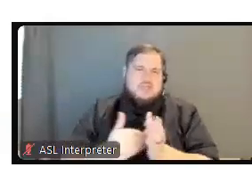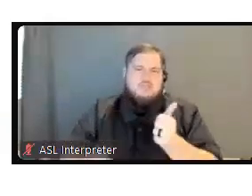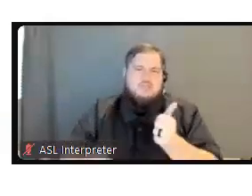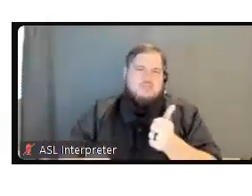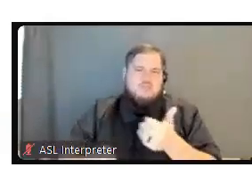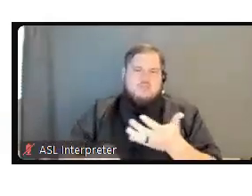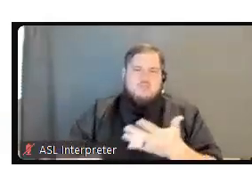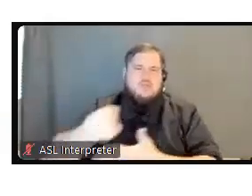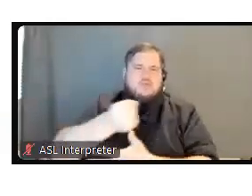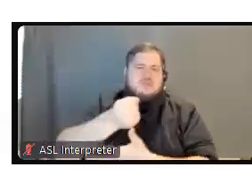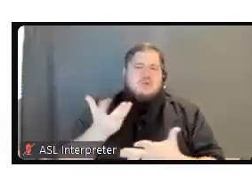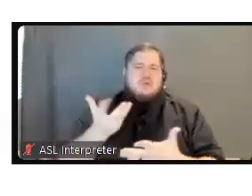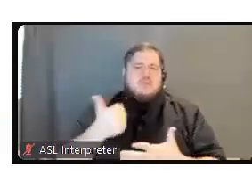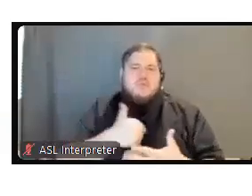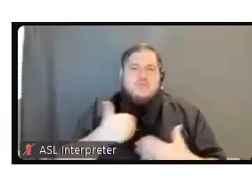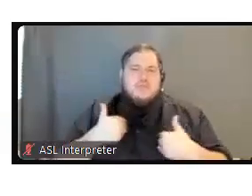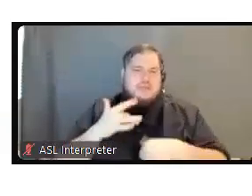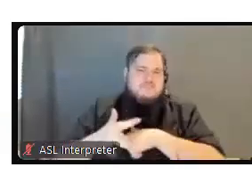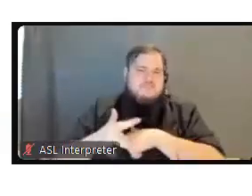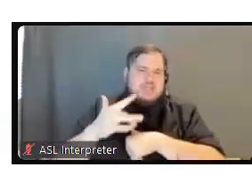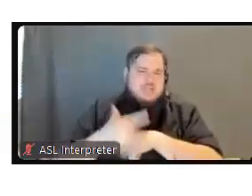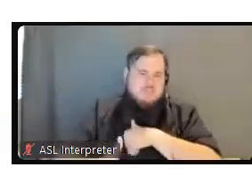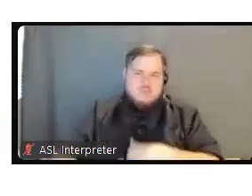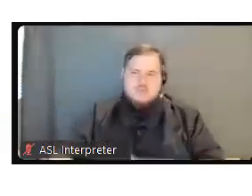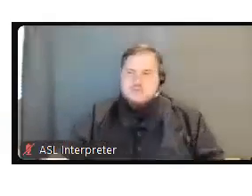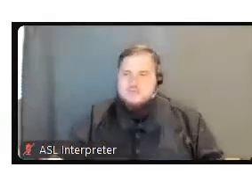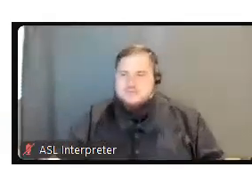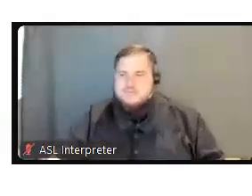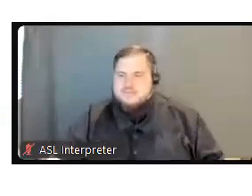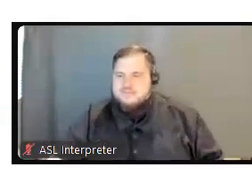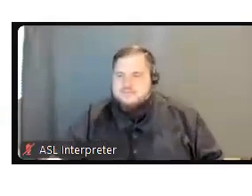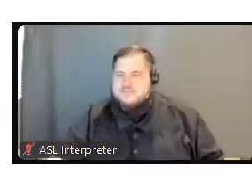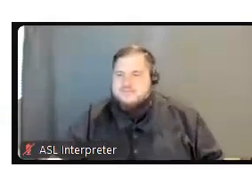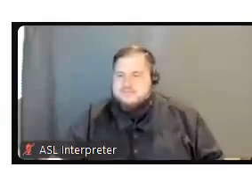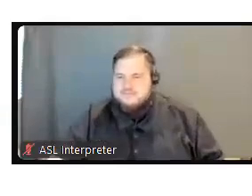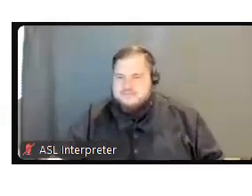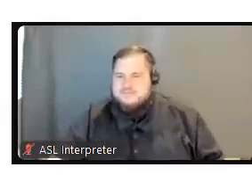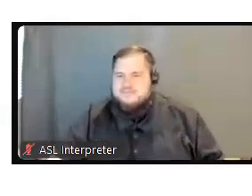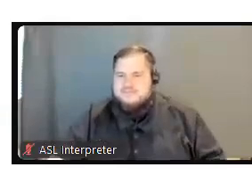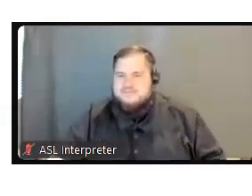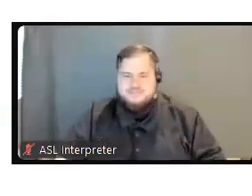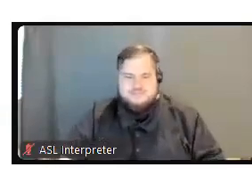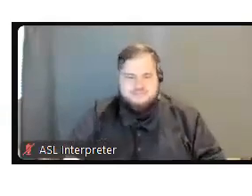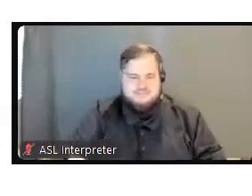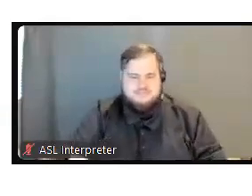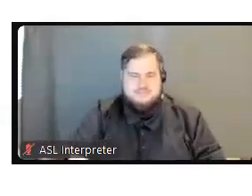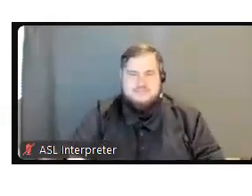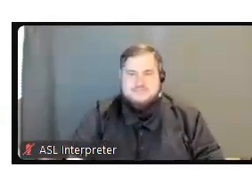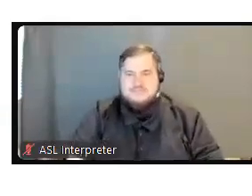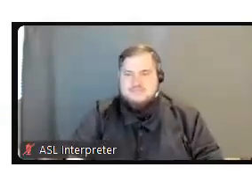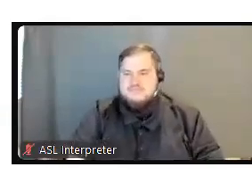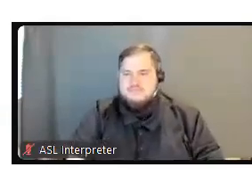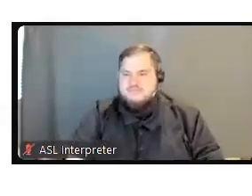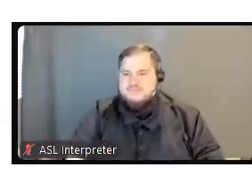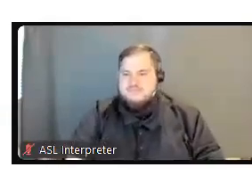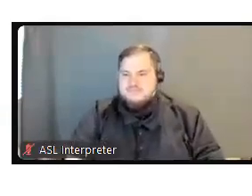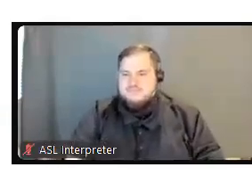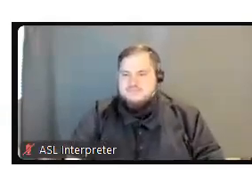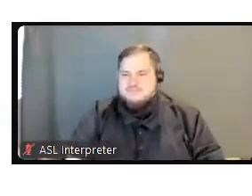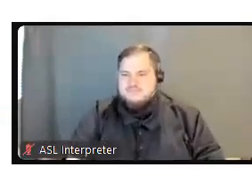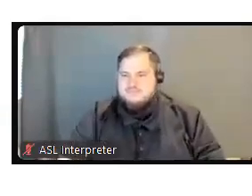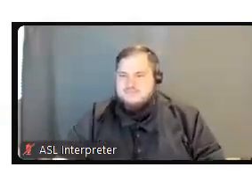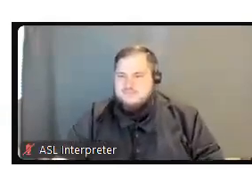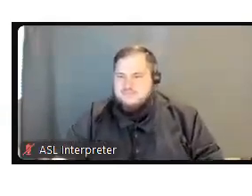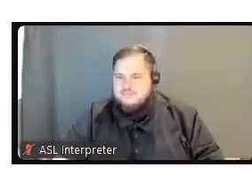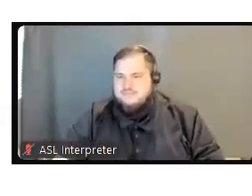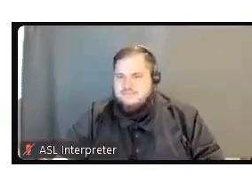we had available to start with, which was quantitative data. This final item, I do want to apologize. I feel like